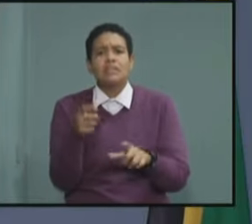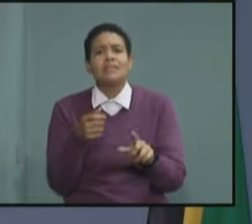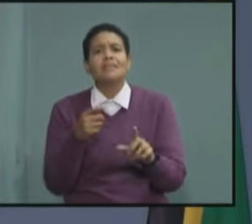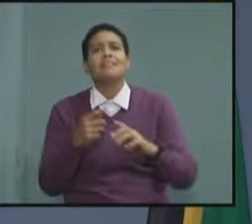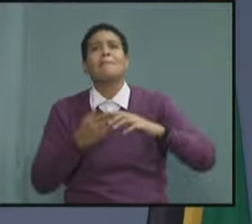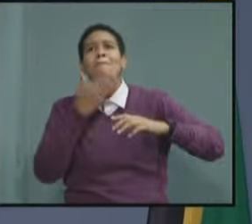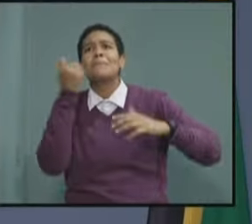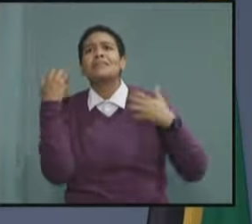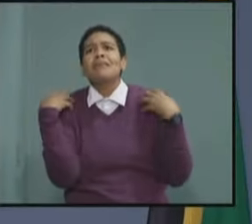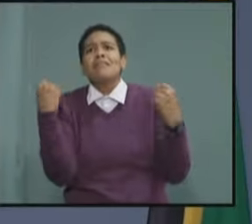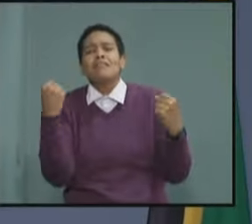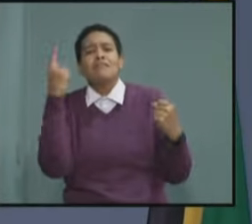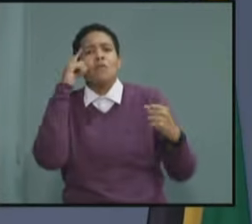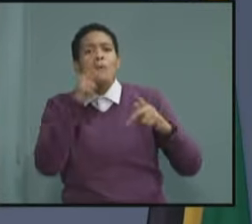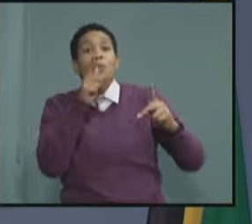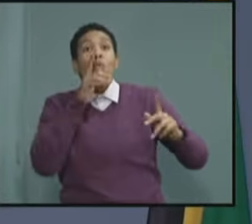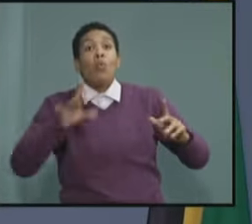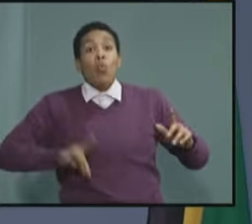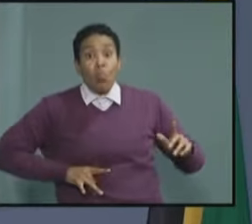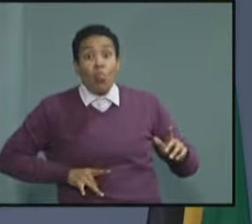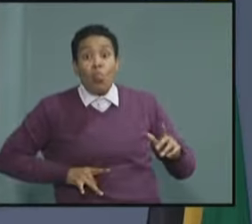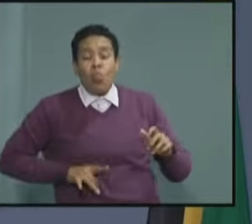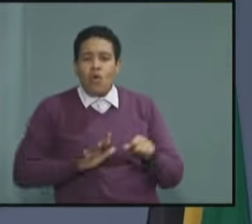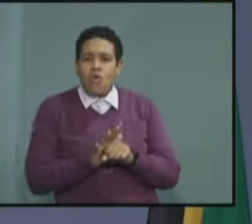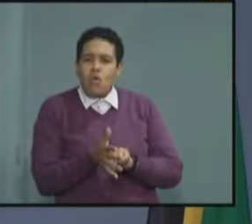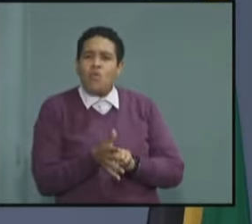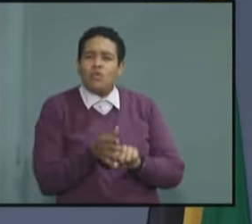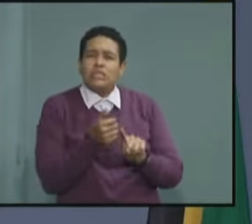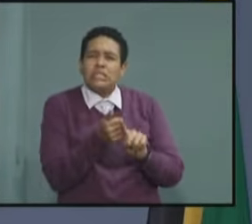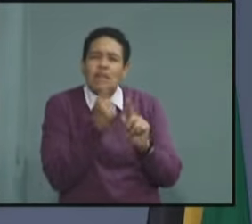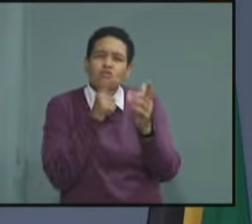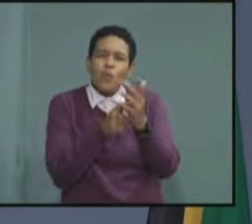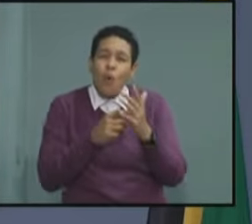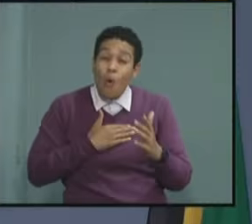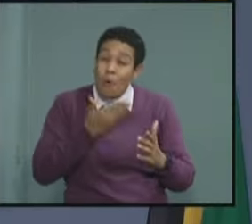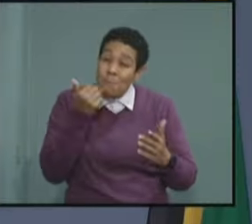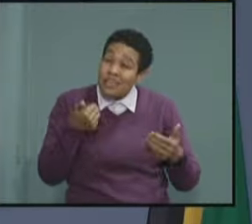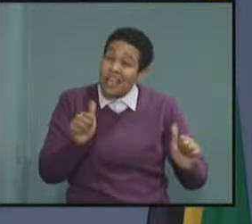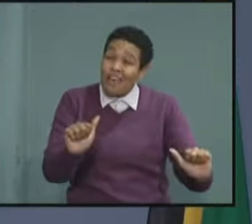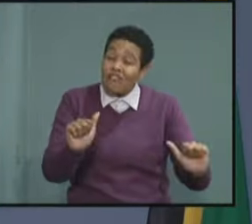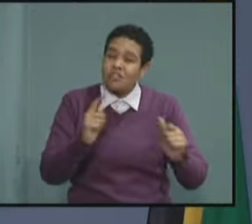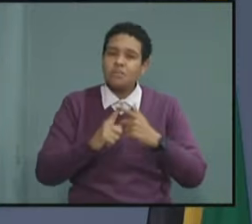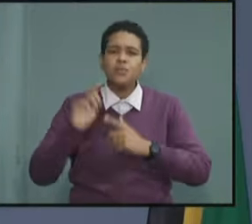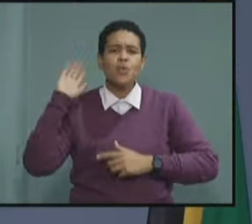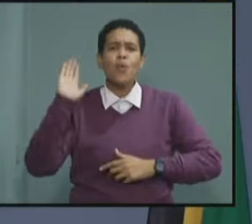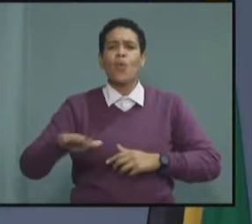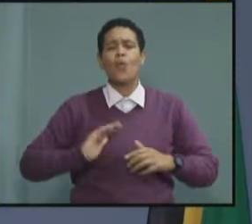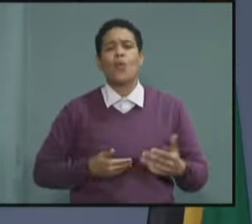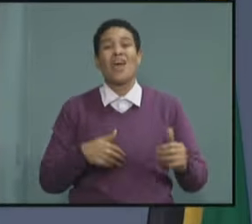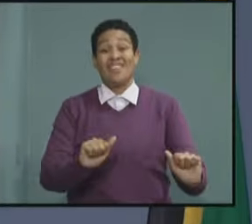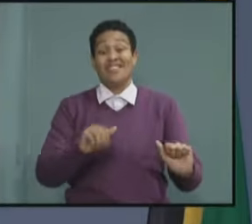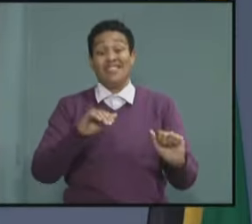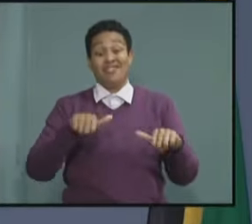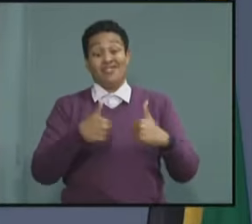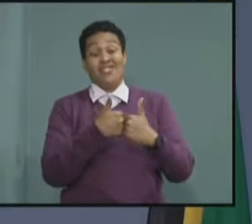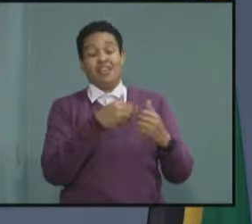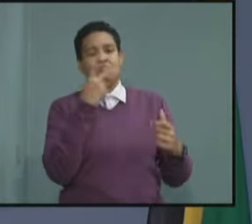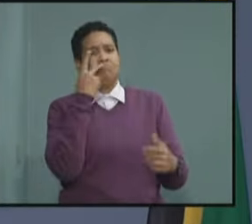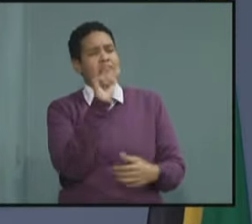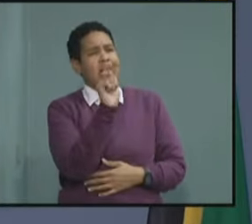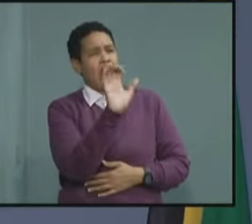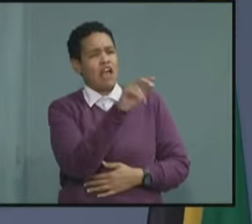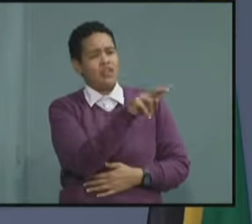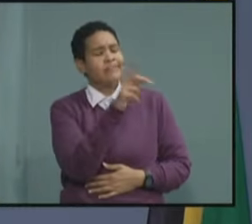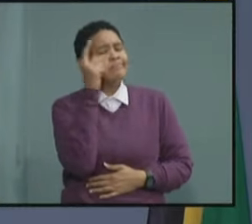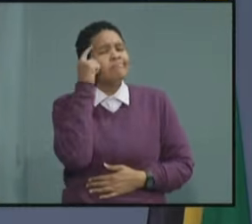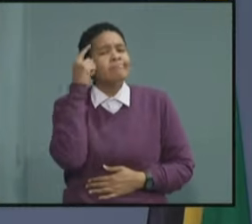persons continue to require our best efforts and all our efforts. The challenges in St. Catherine, we think,